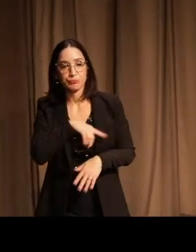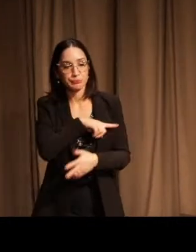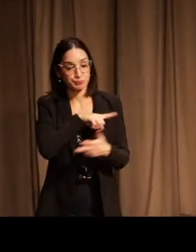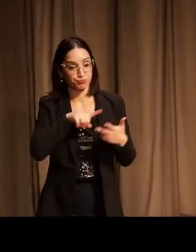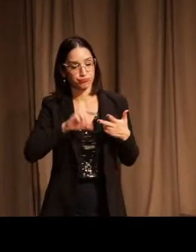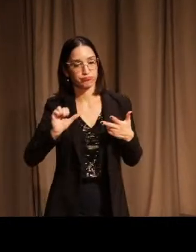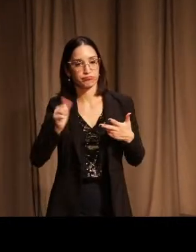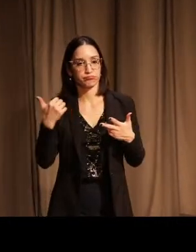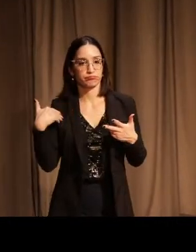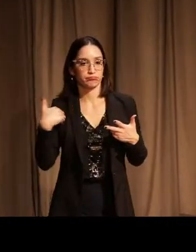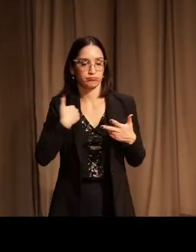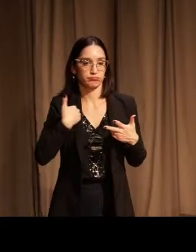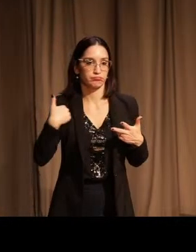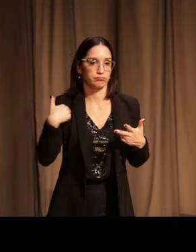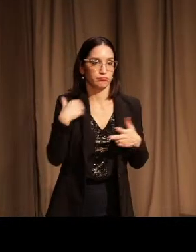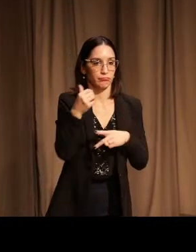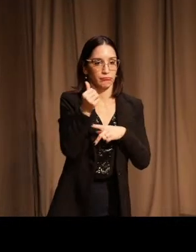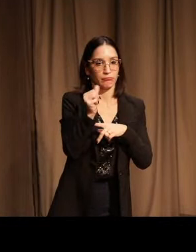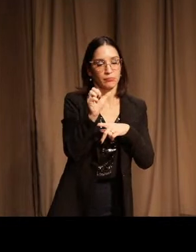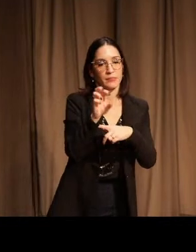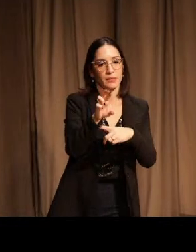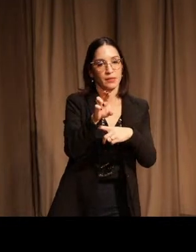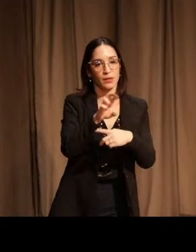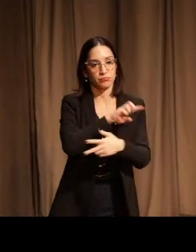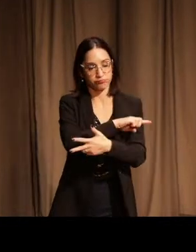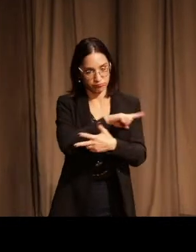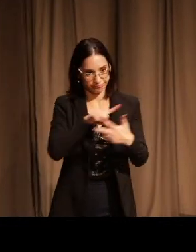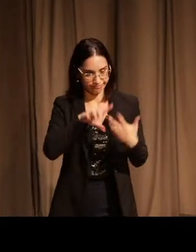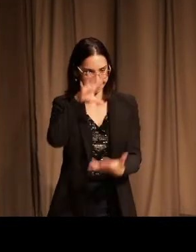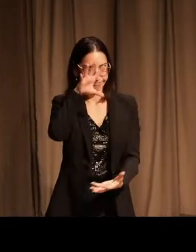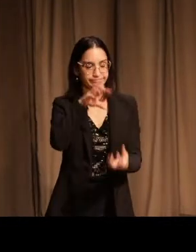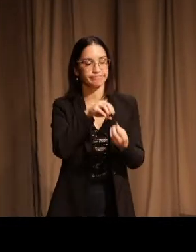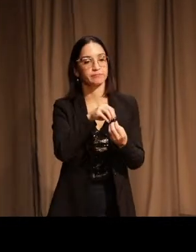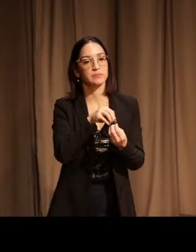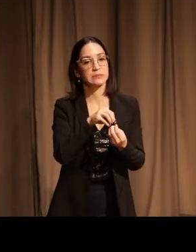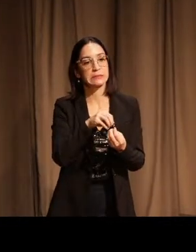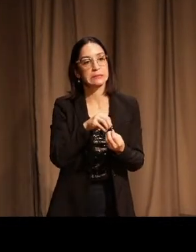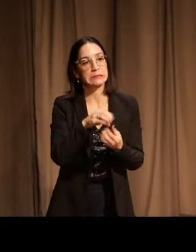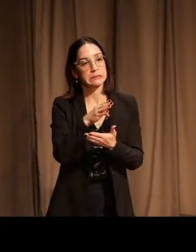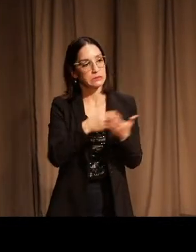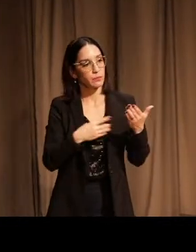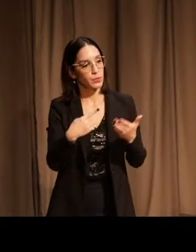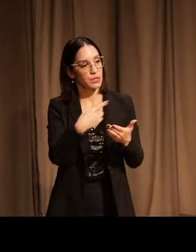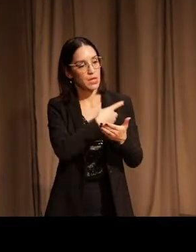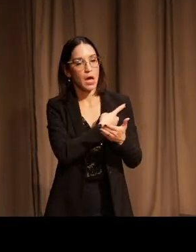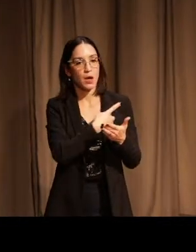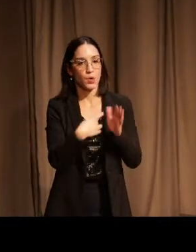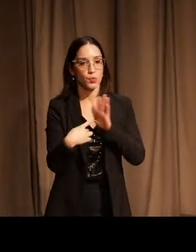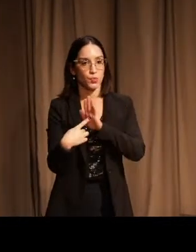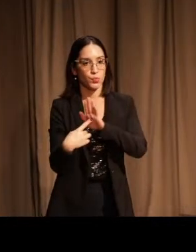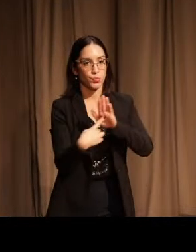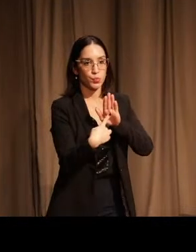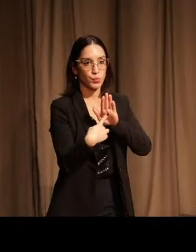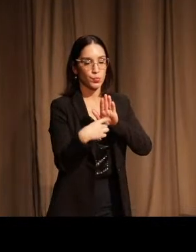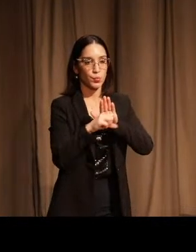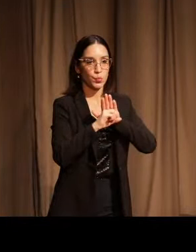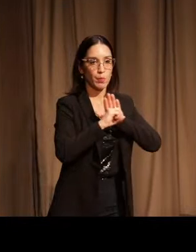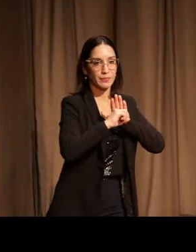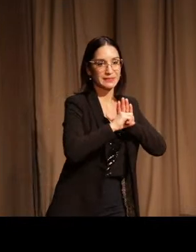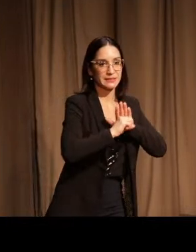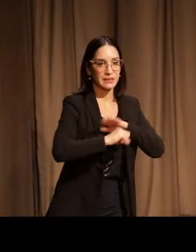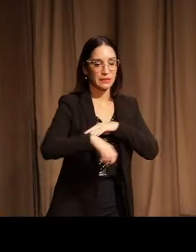three-faced head that appears in some representation of the moon's arcane. This